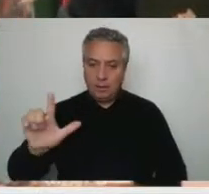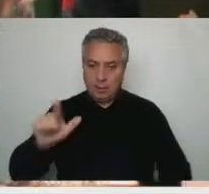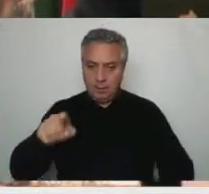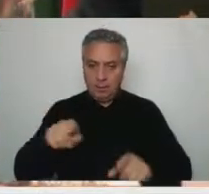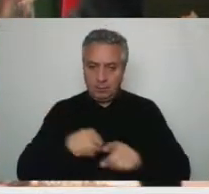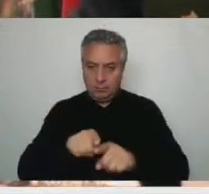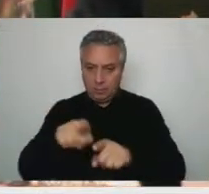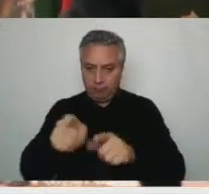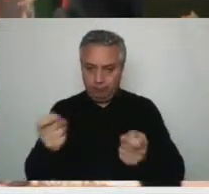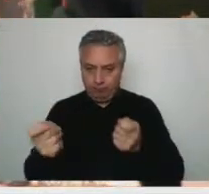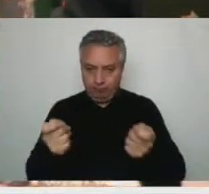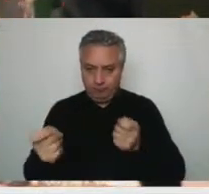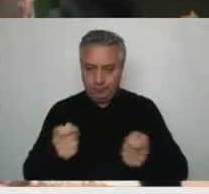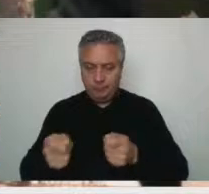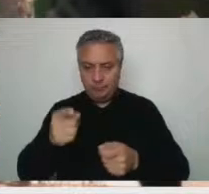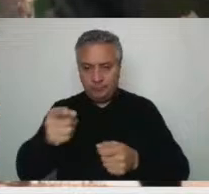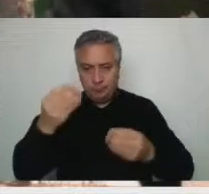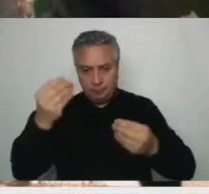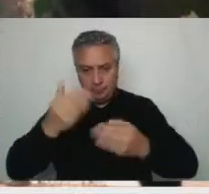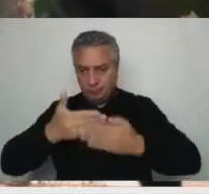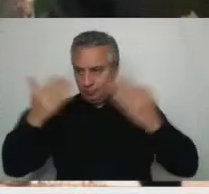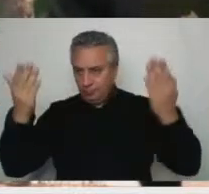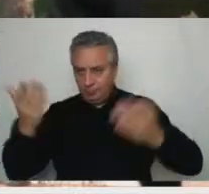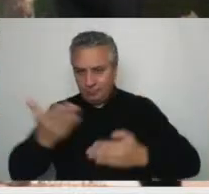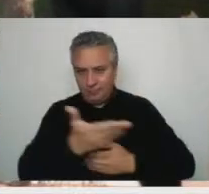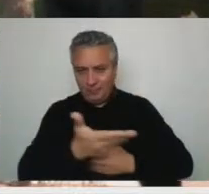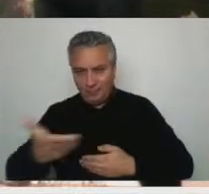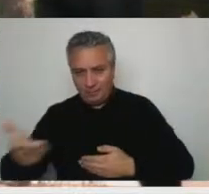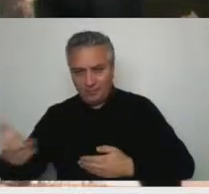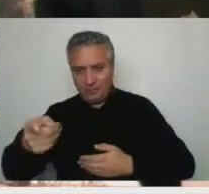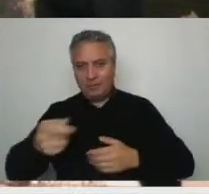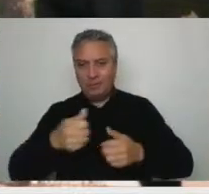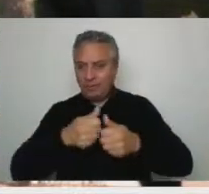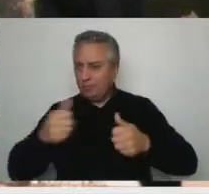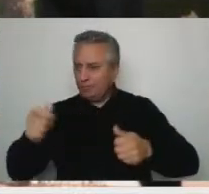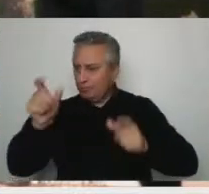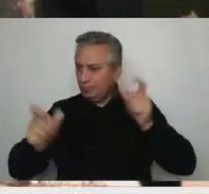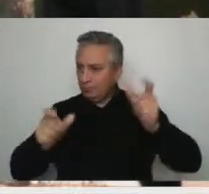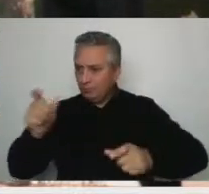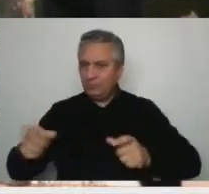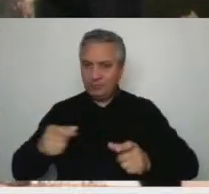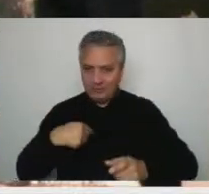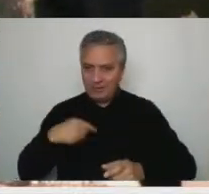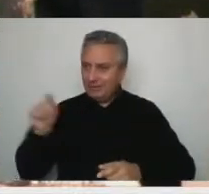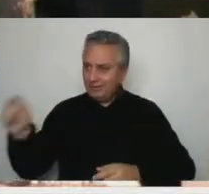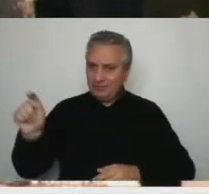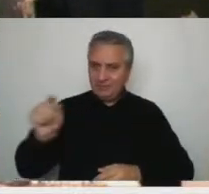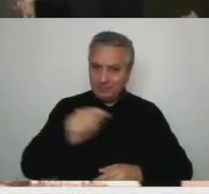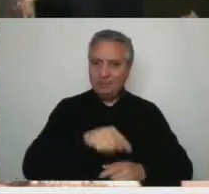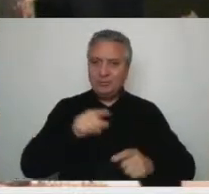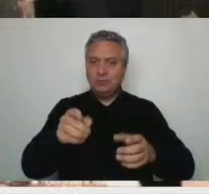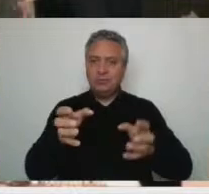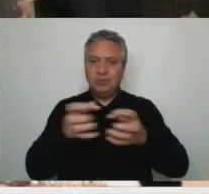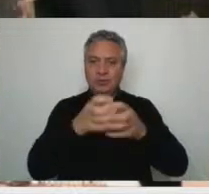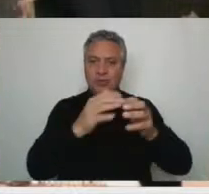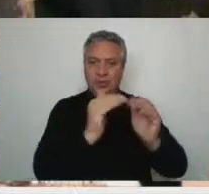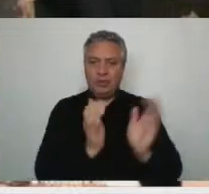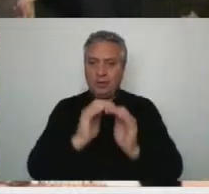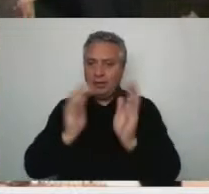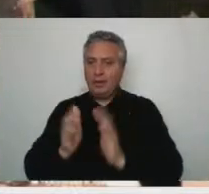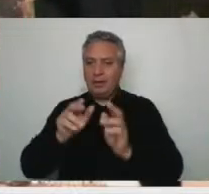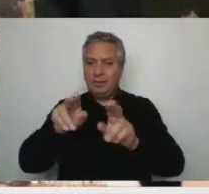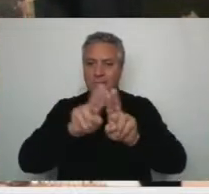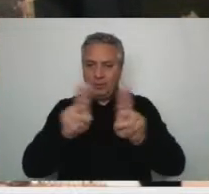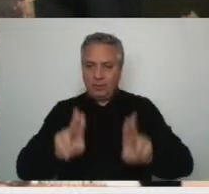Once more, thank you for being here with us. I thank the authorities, our colleagues, representatives from